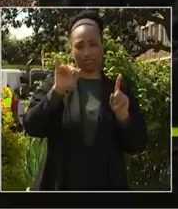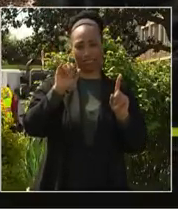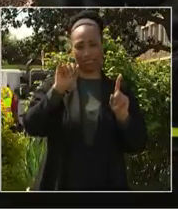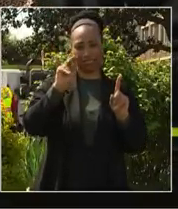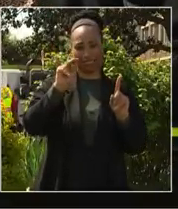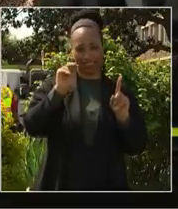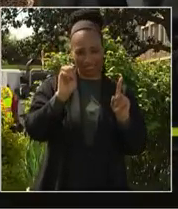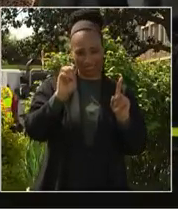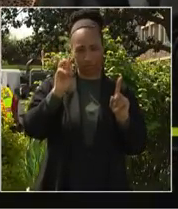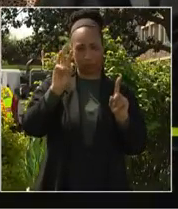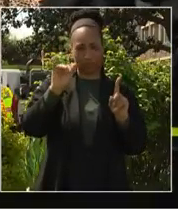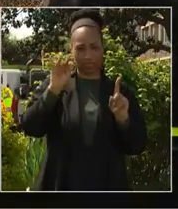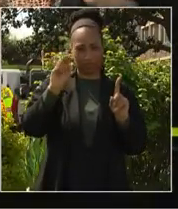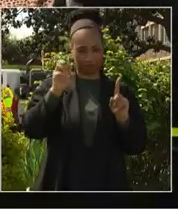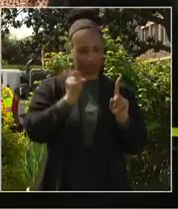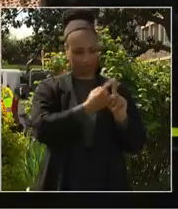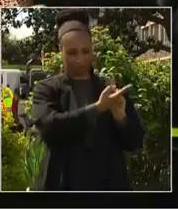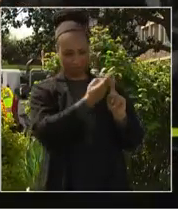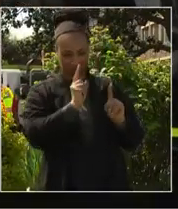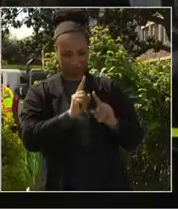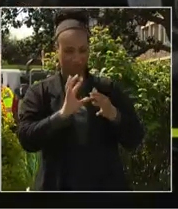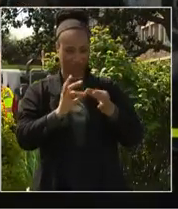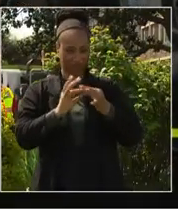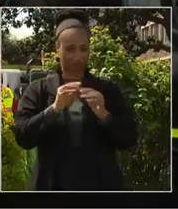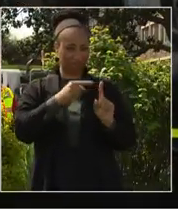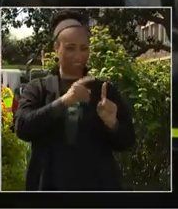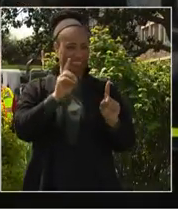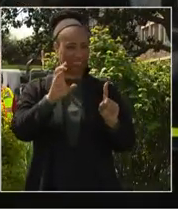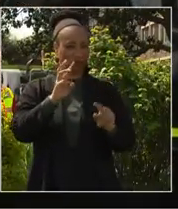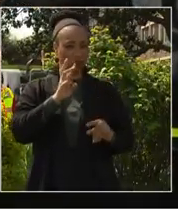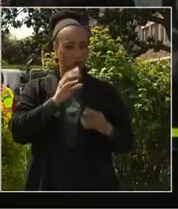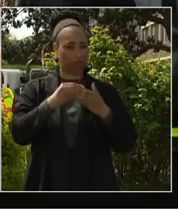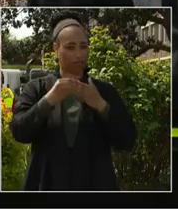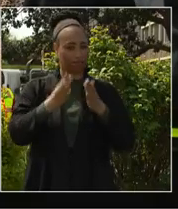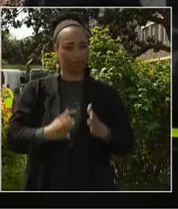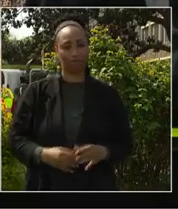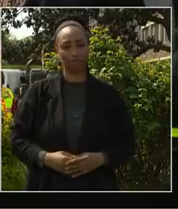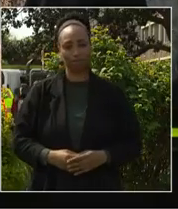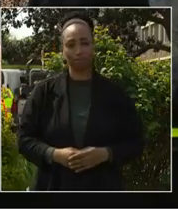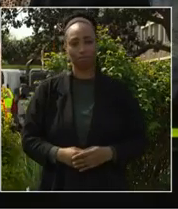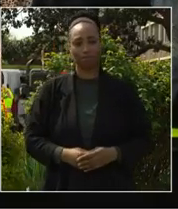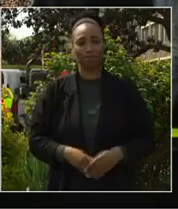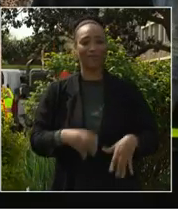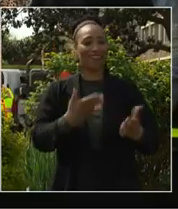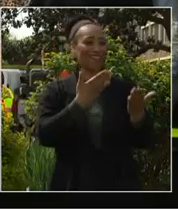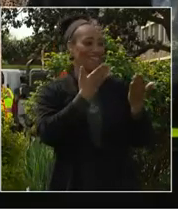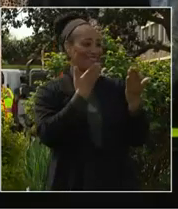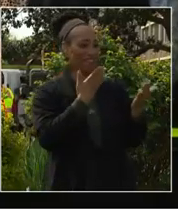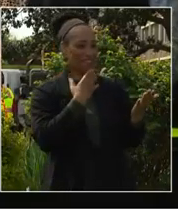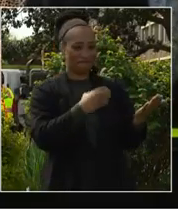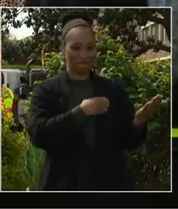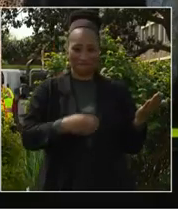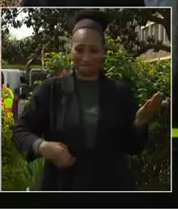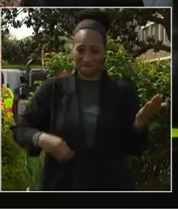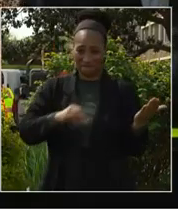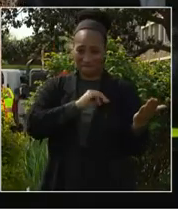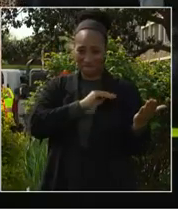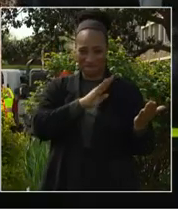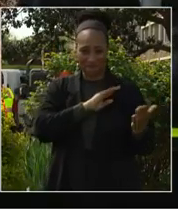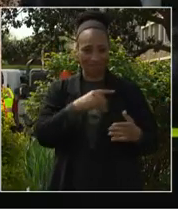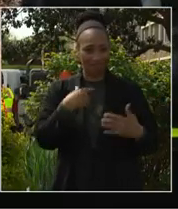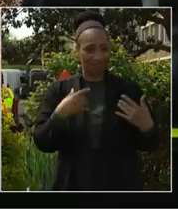Thank you, Mayor Bowser. We sincerely appreciate the opportunity to be a part of the district's spring cleaning and certainly